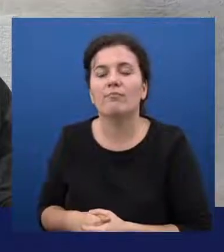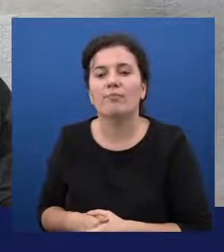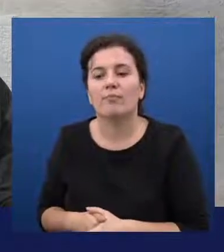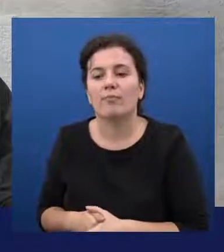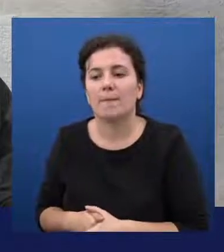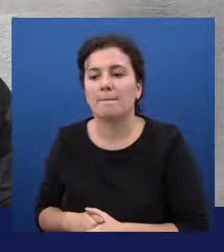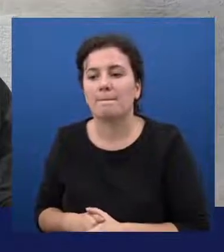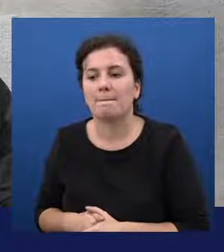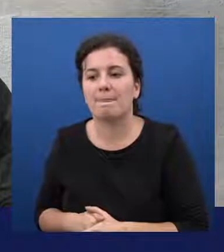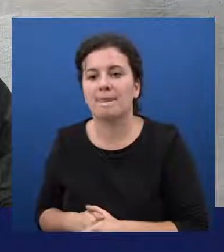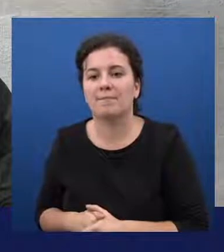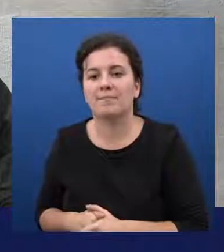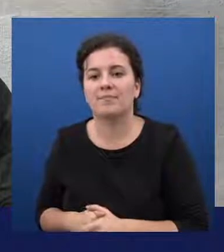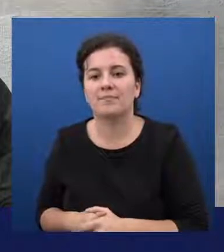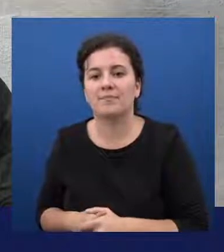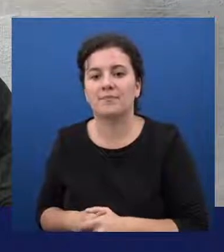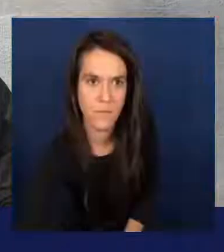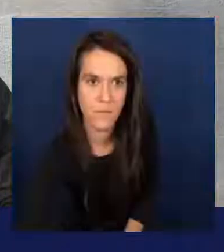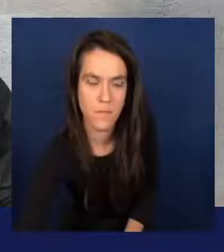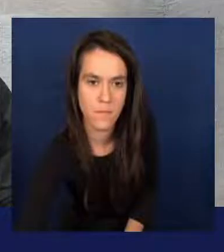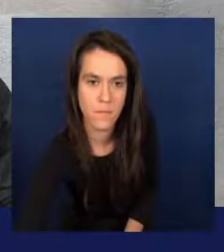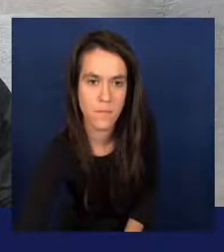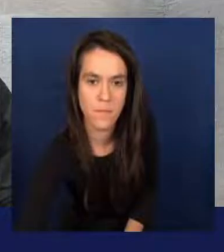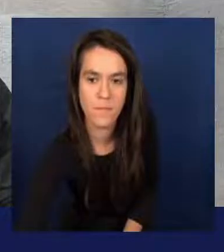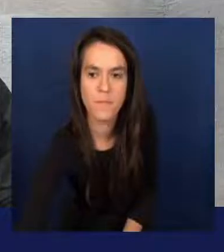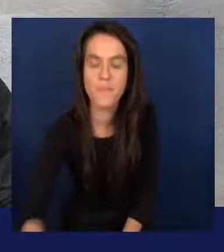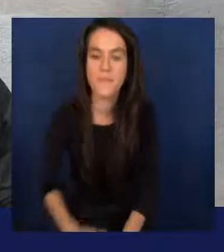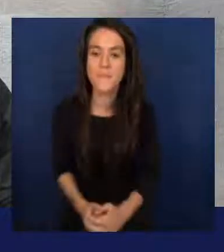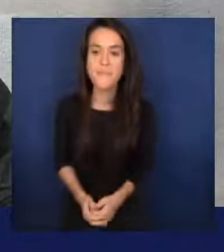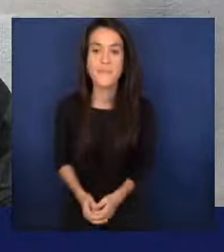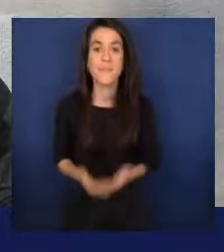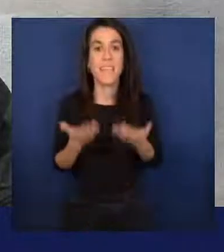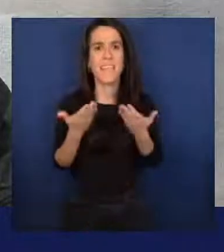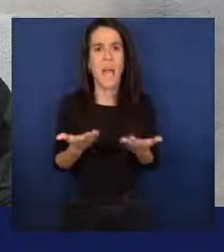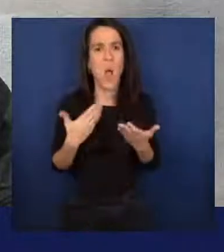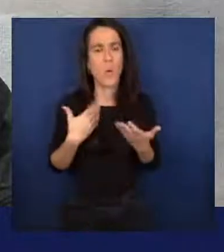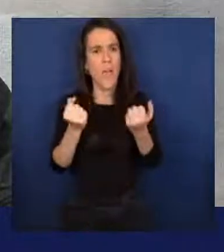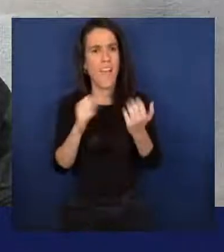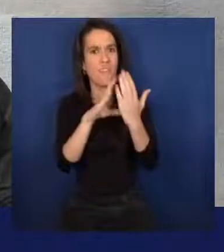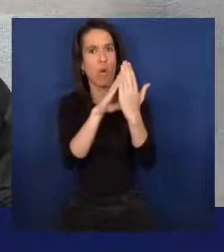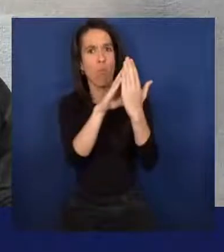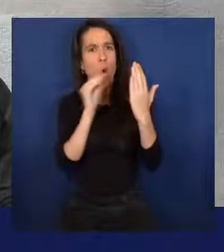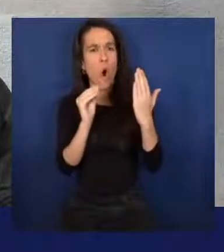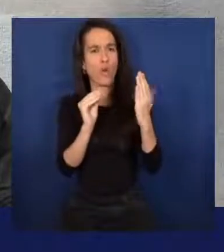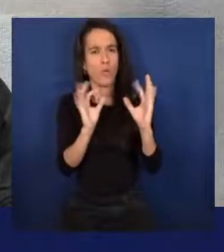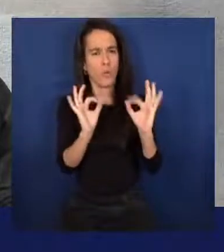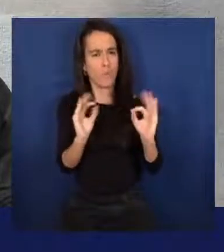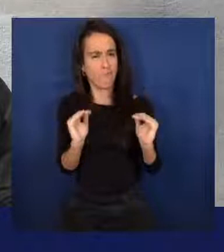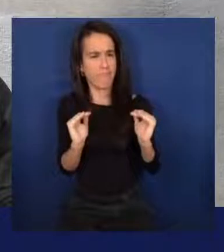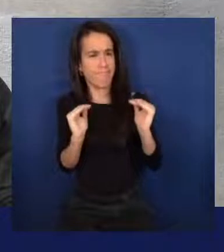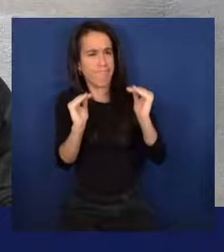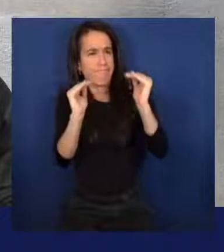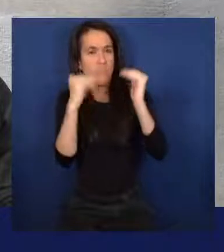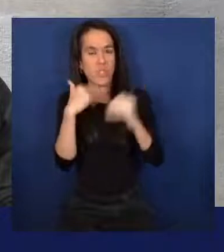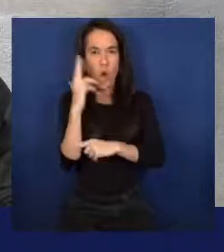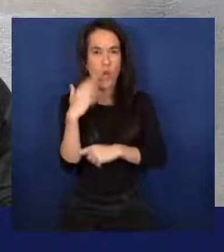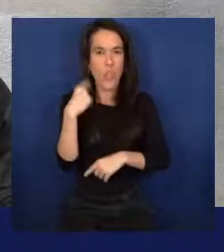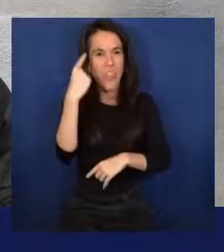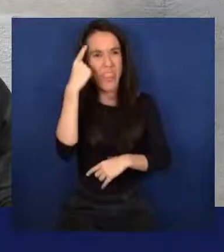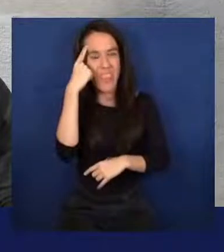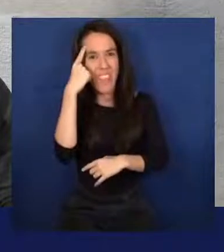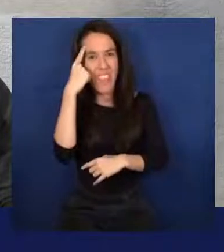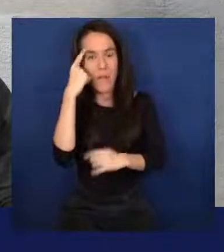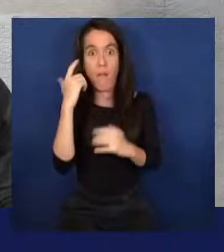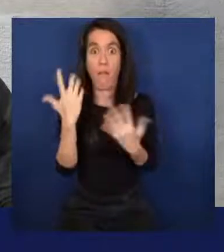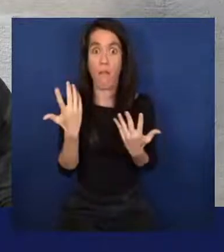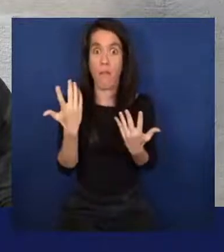now to the point where we have some pretty sophisticated models, and now we're stopping to think, hey, maybe